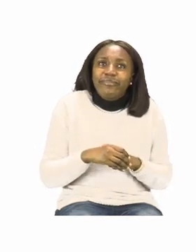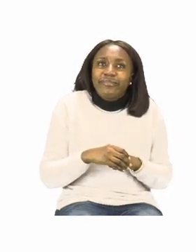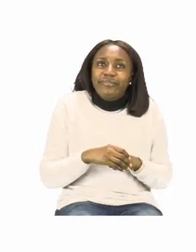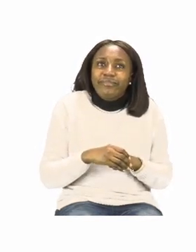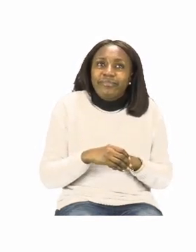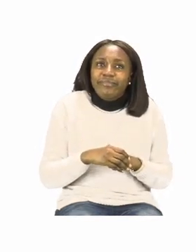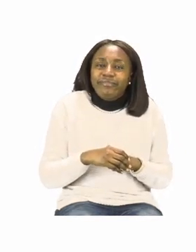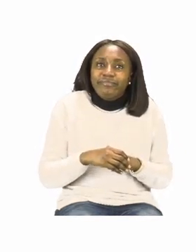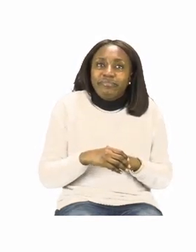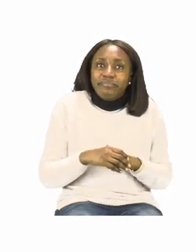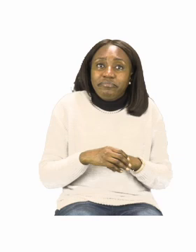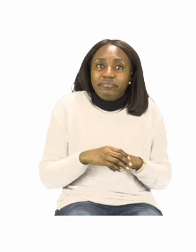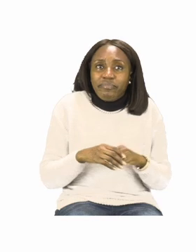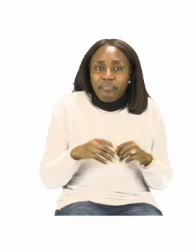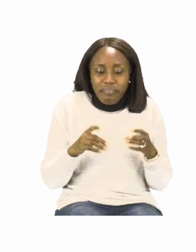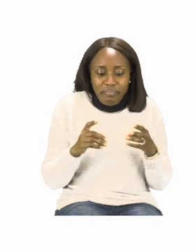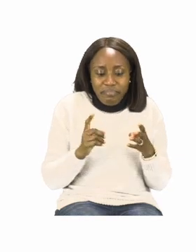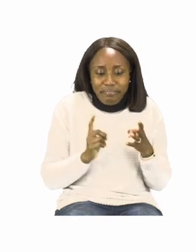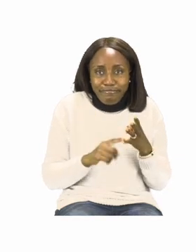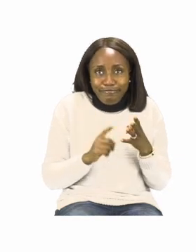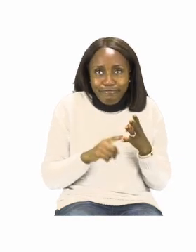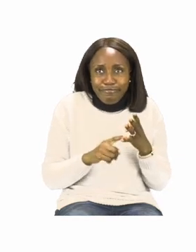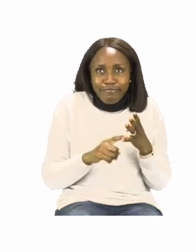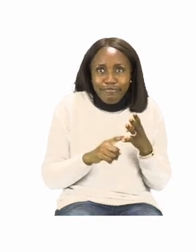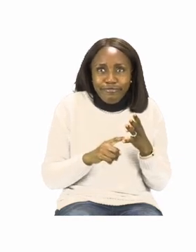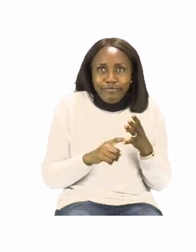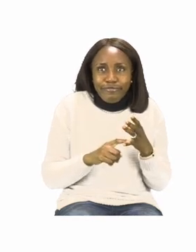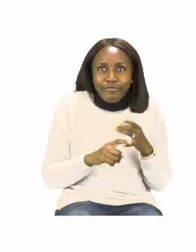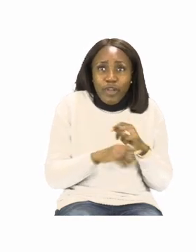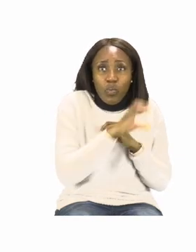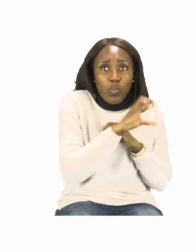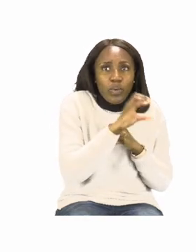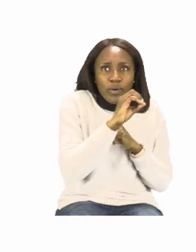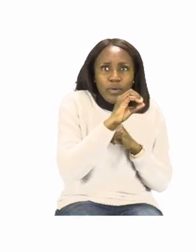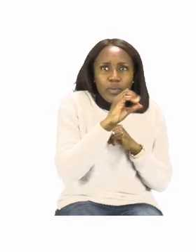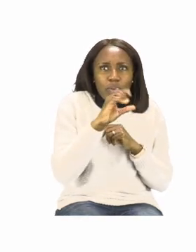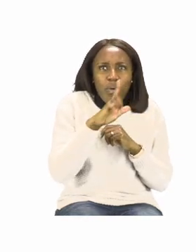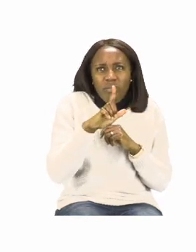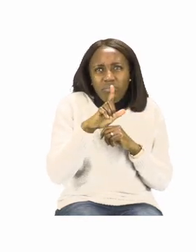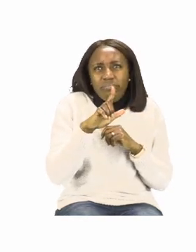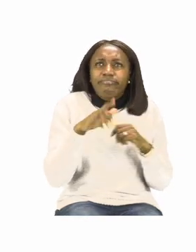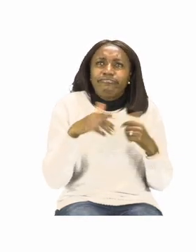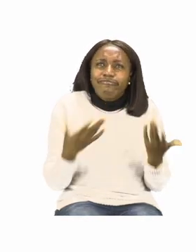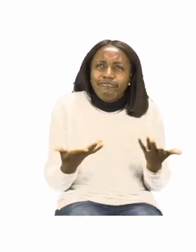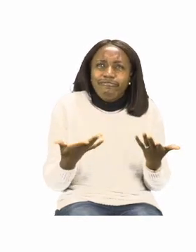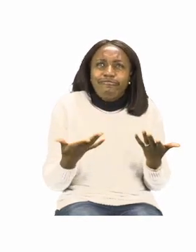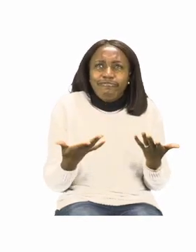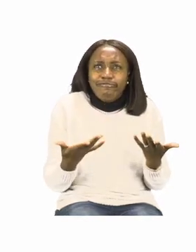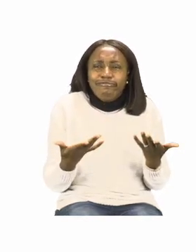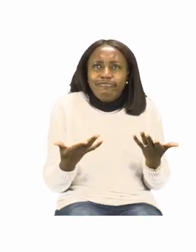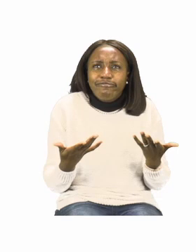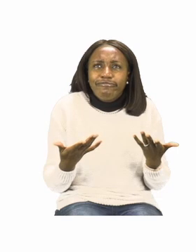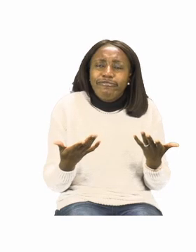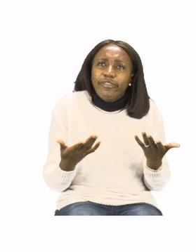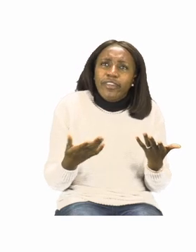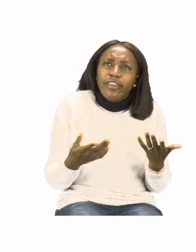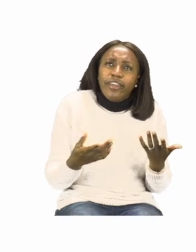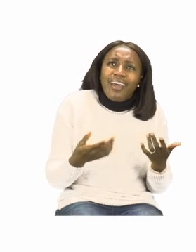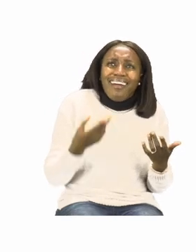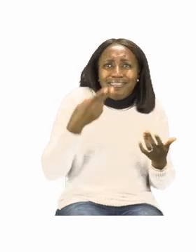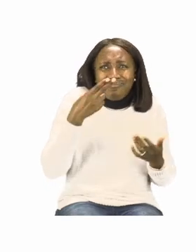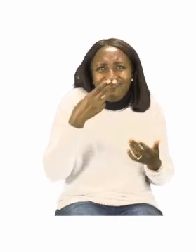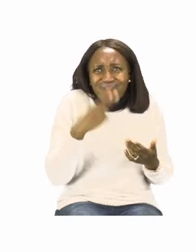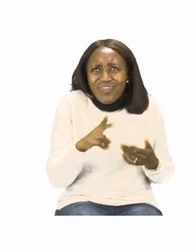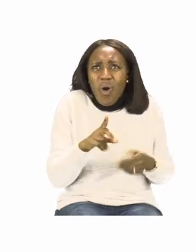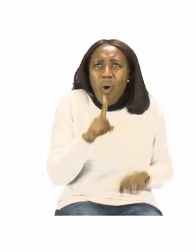The next one is cool. Now, this one describes a fairly low temperature,